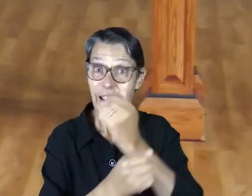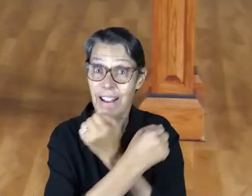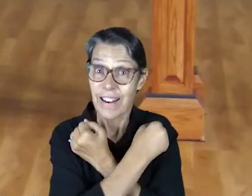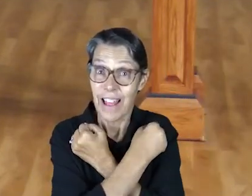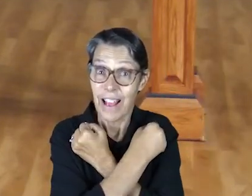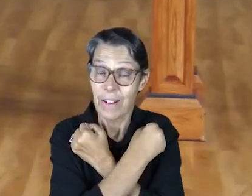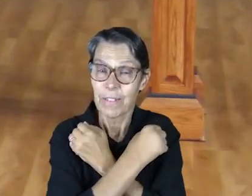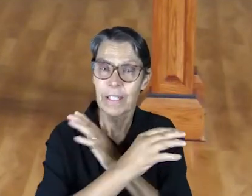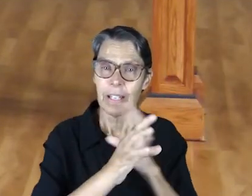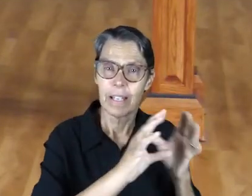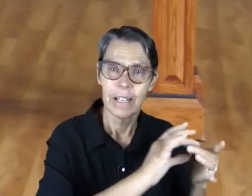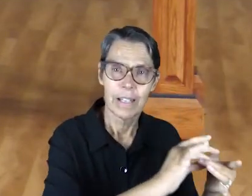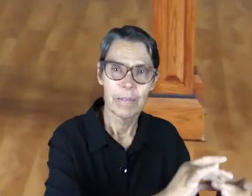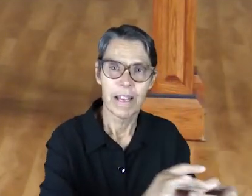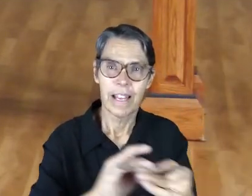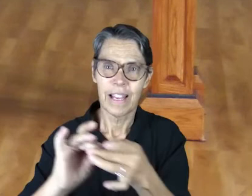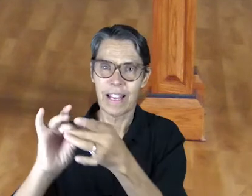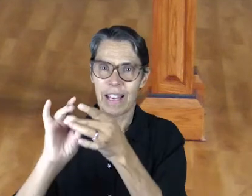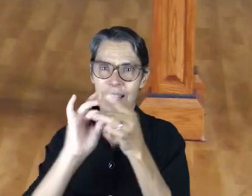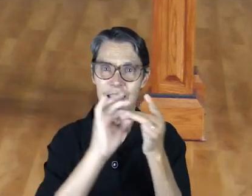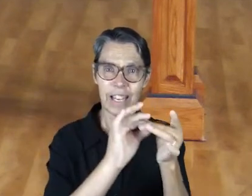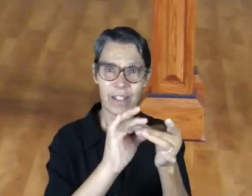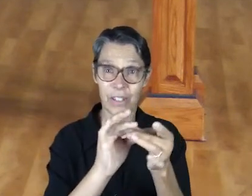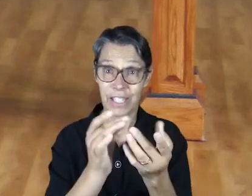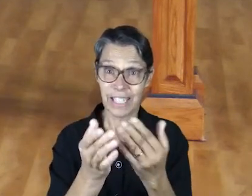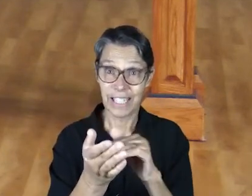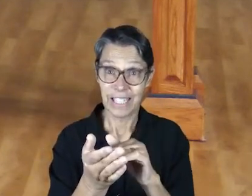in a way that is good for all of us.